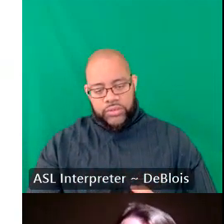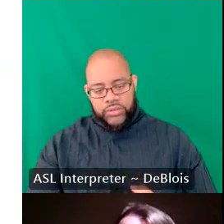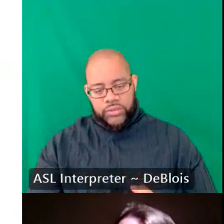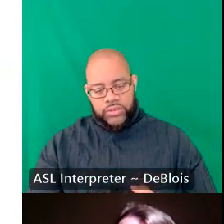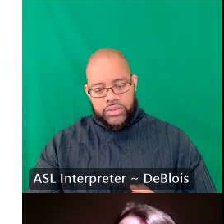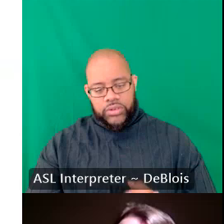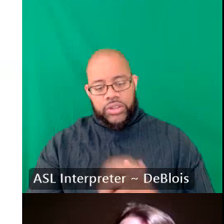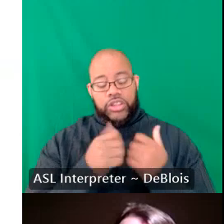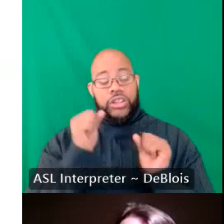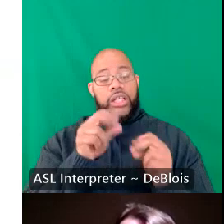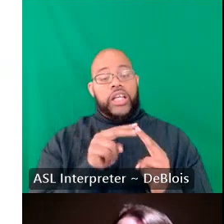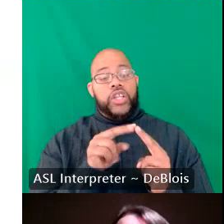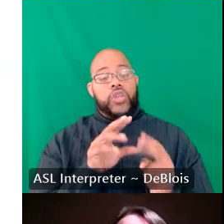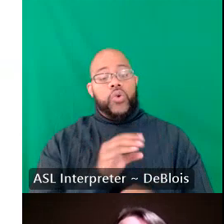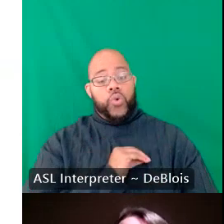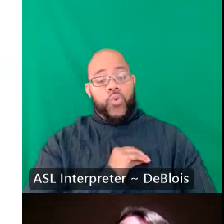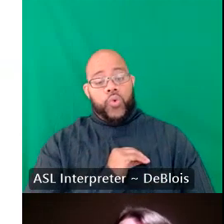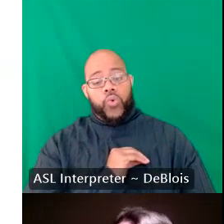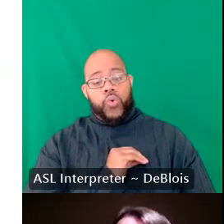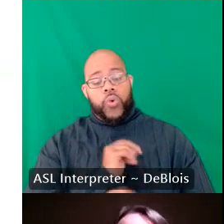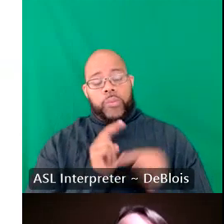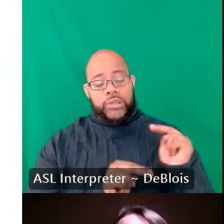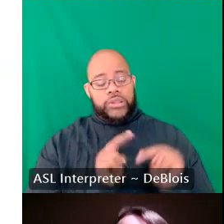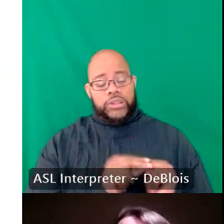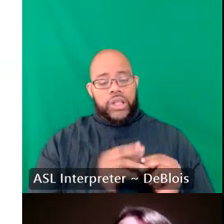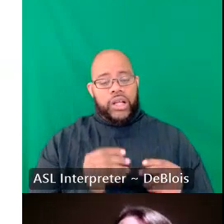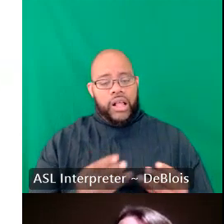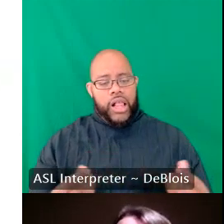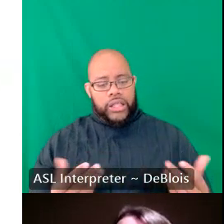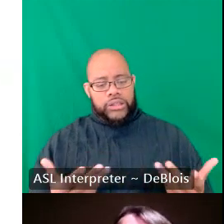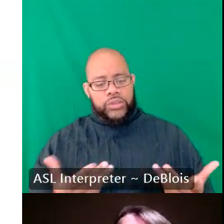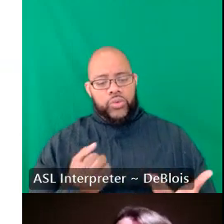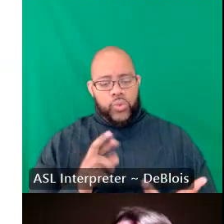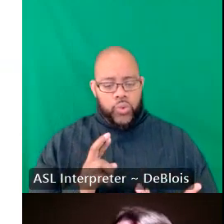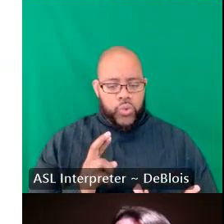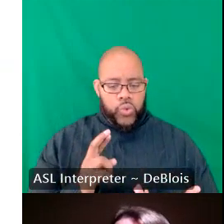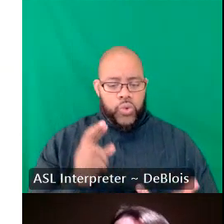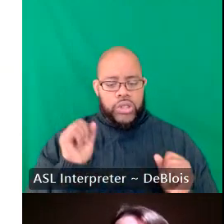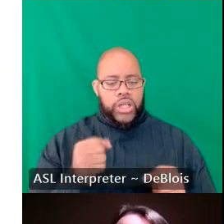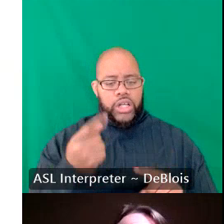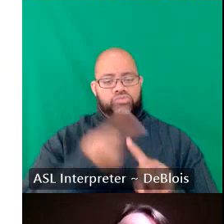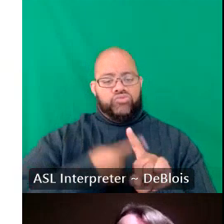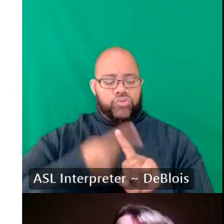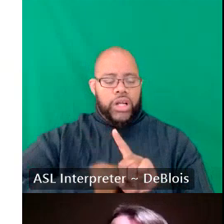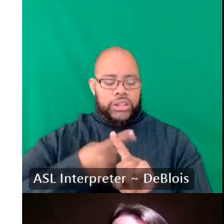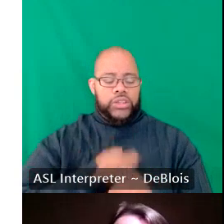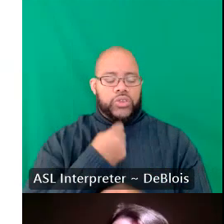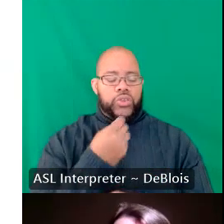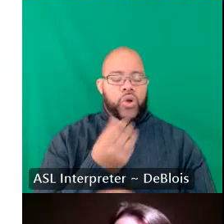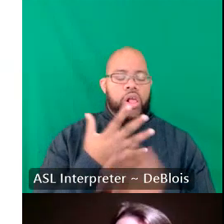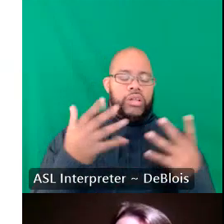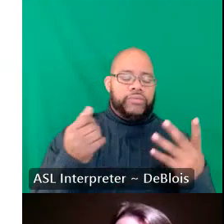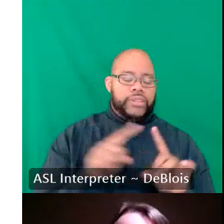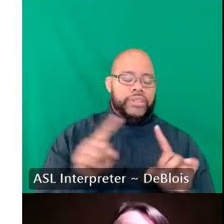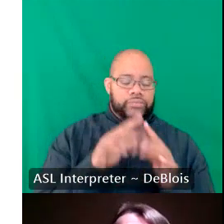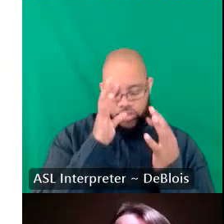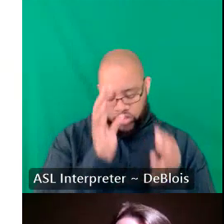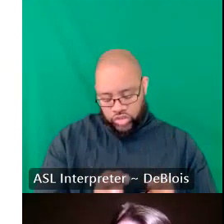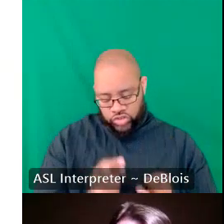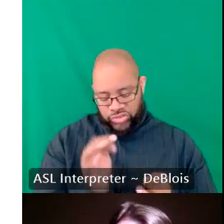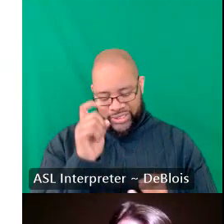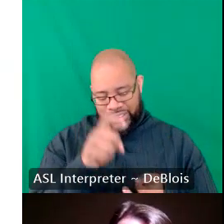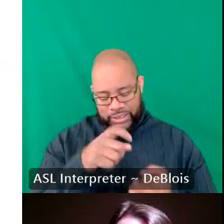Agencies can either own buildings and land, or they can rent, and there are lots of different decisions that need